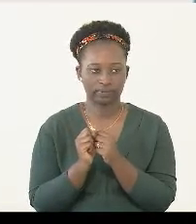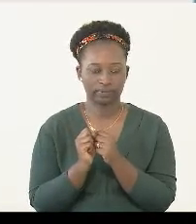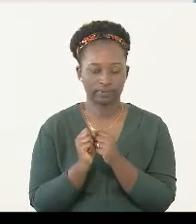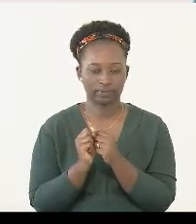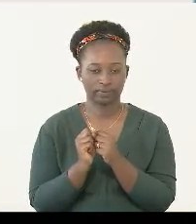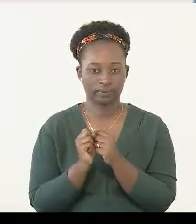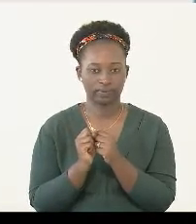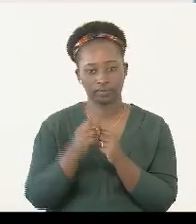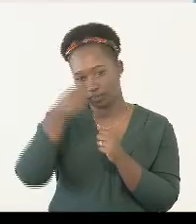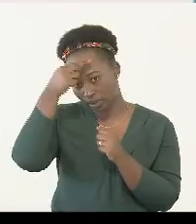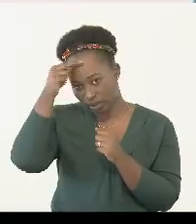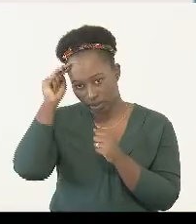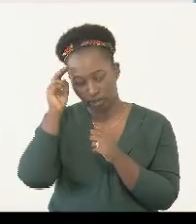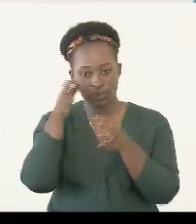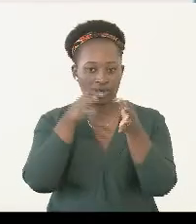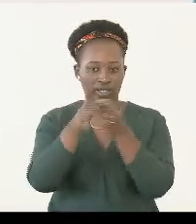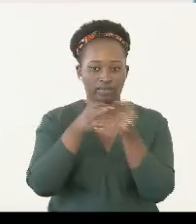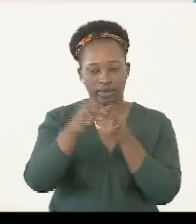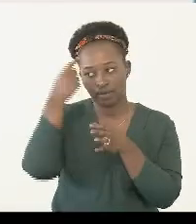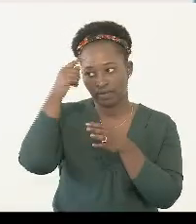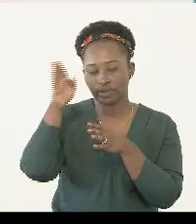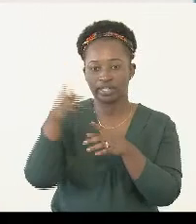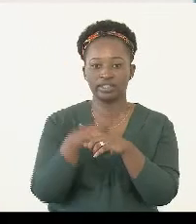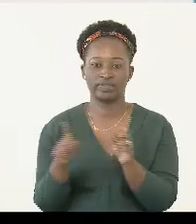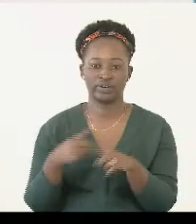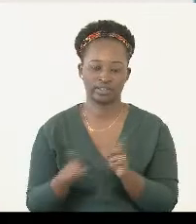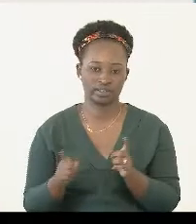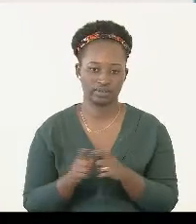You give a reasoned explanation for that difference.